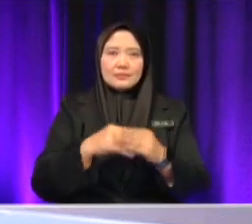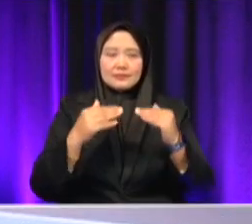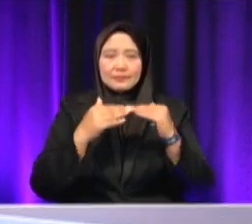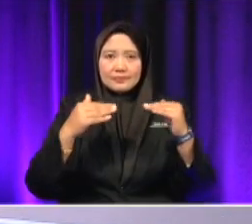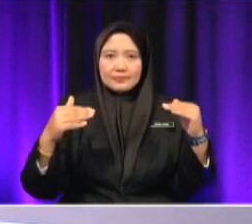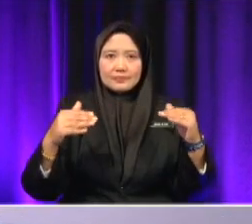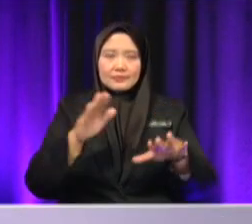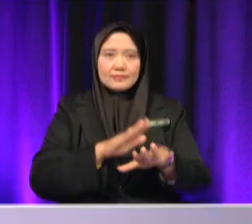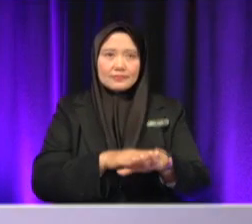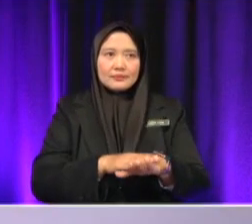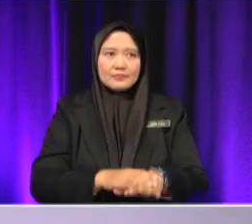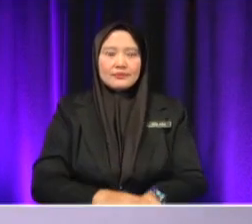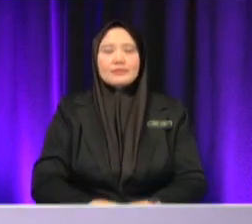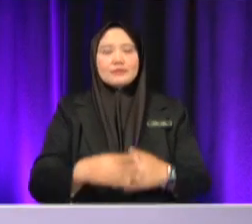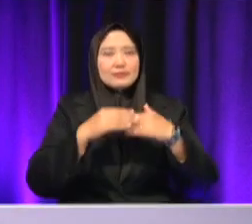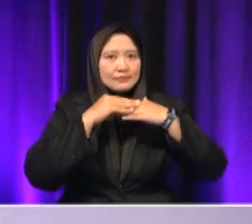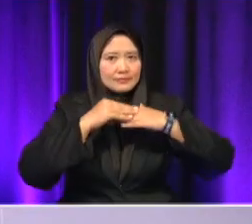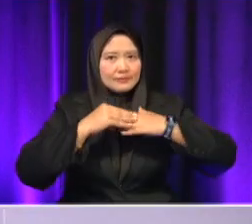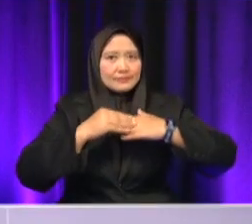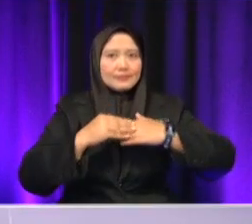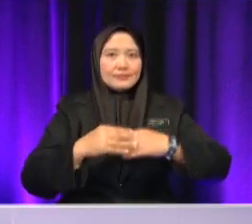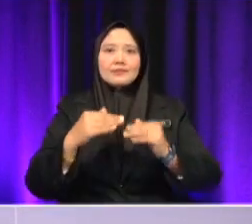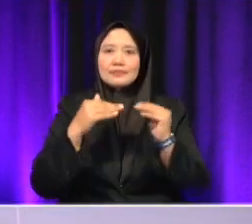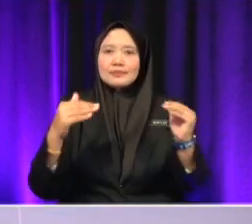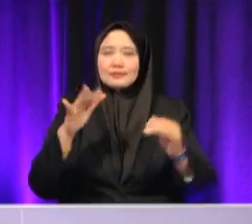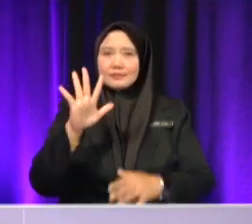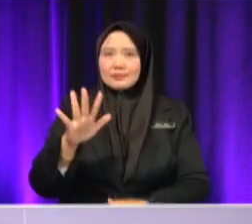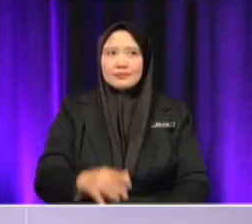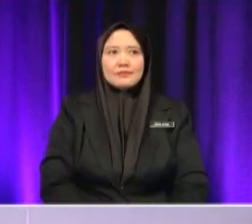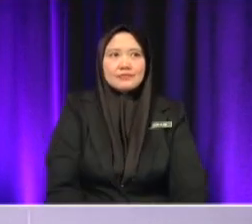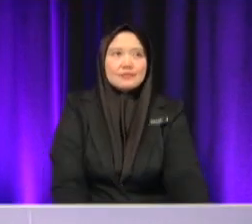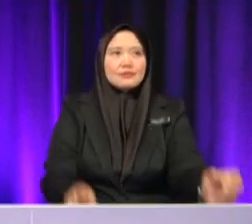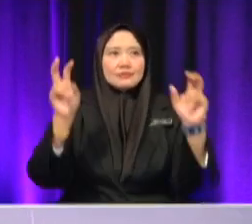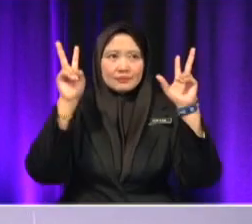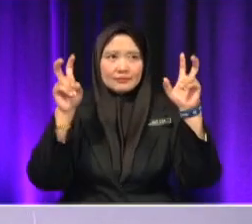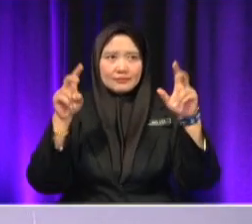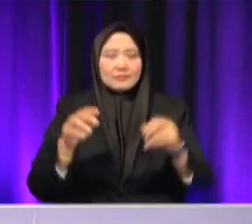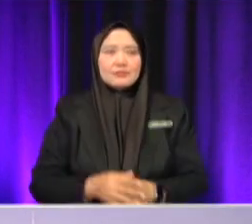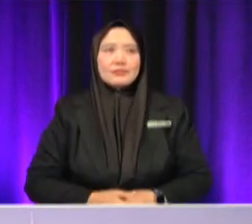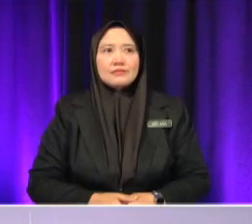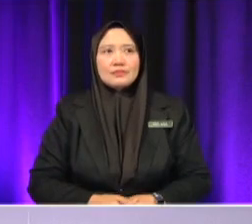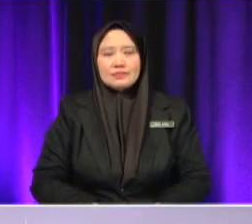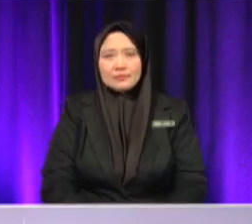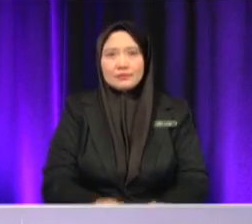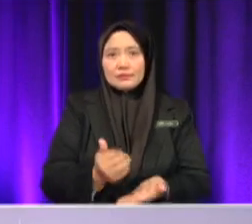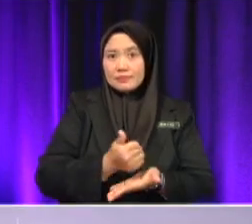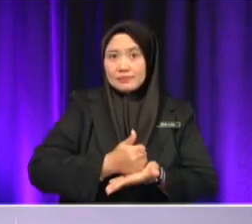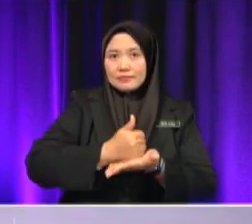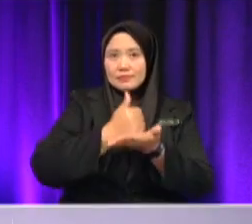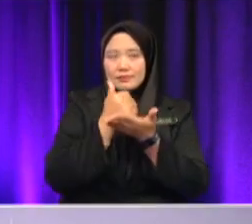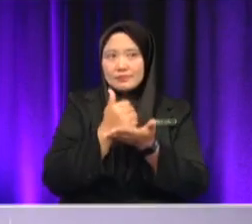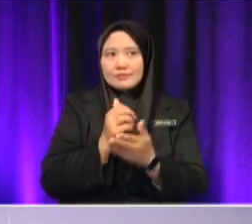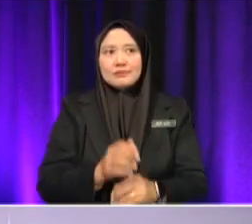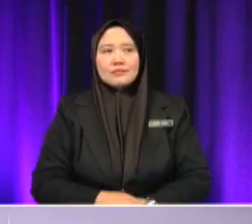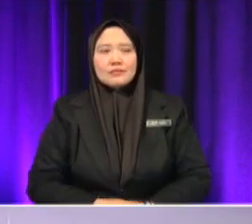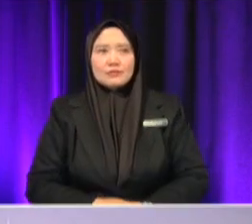Inggeris Form 5. And right now our segment is titled as Lend a Hand. Now Teacher Liana, when we talk about